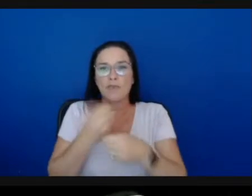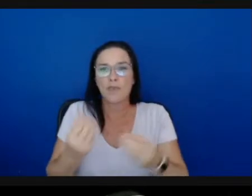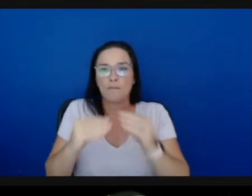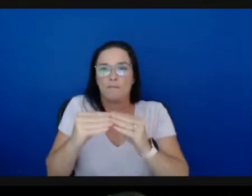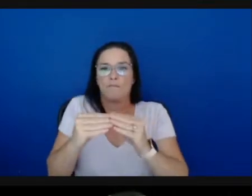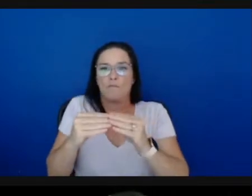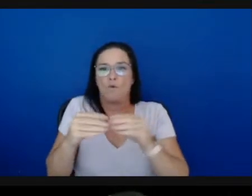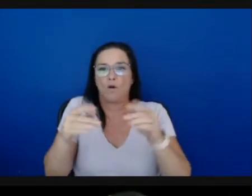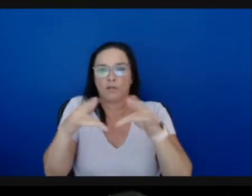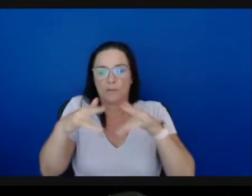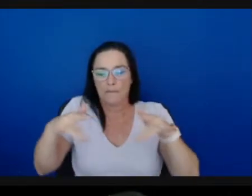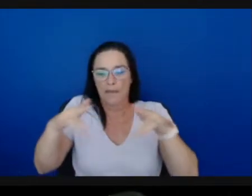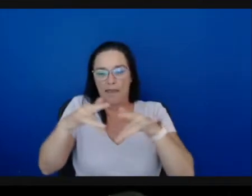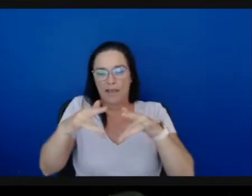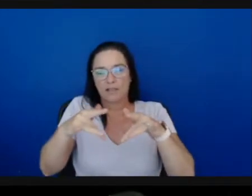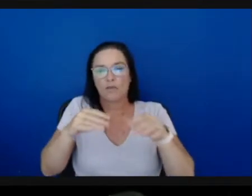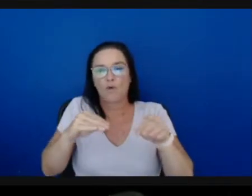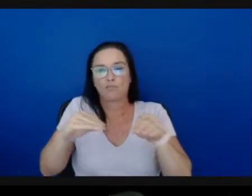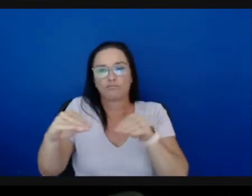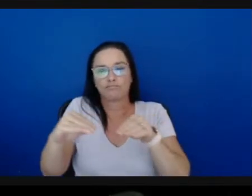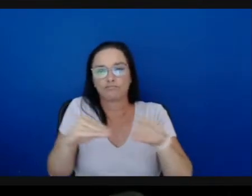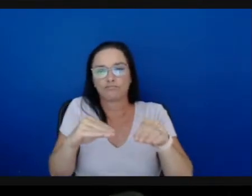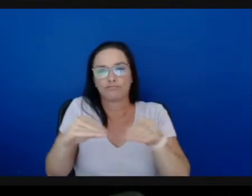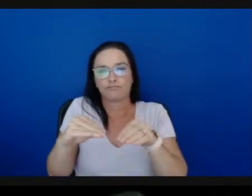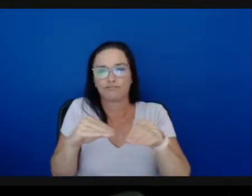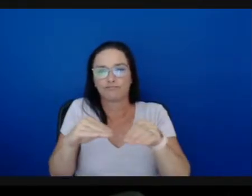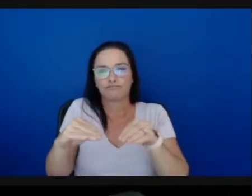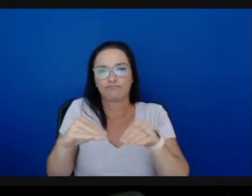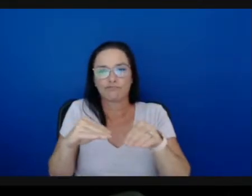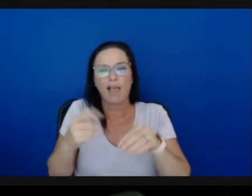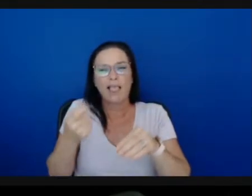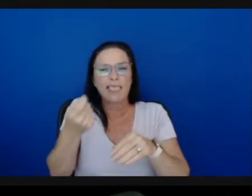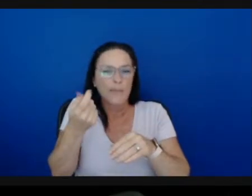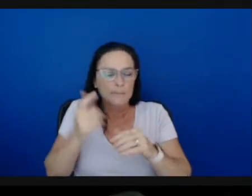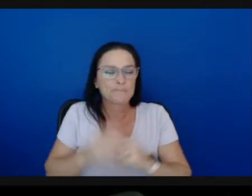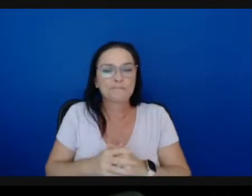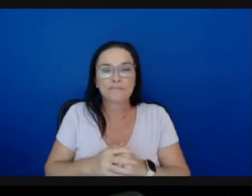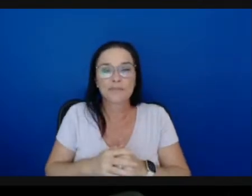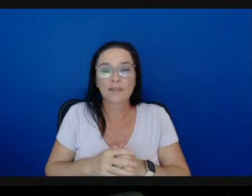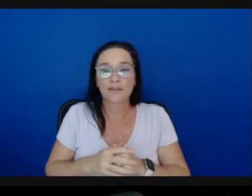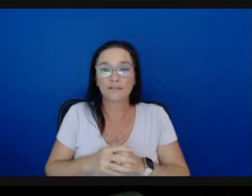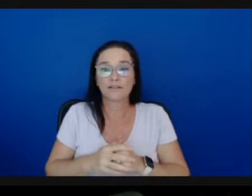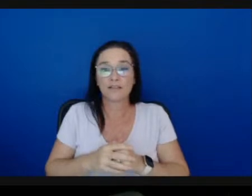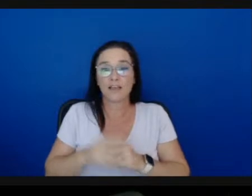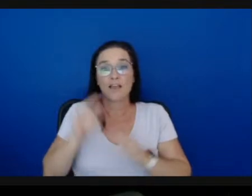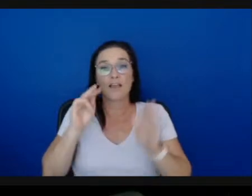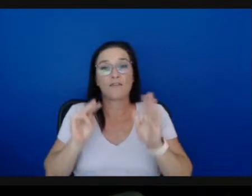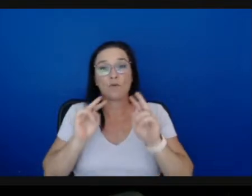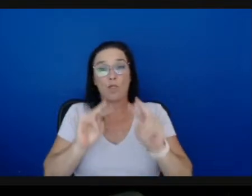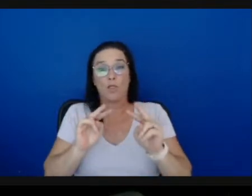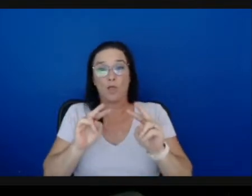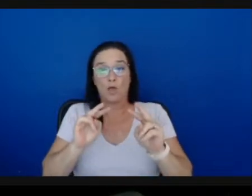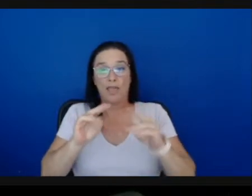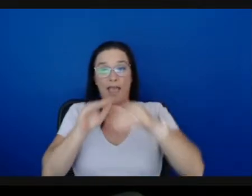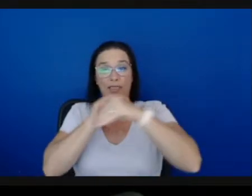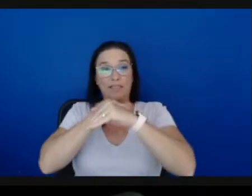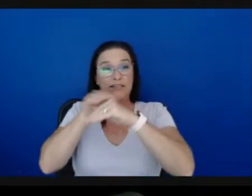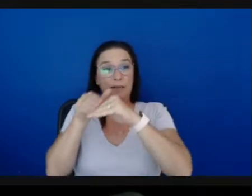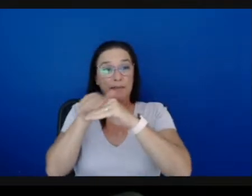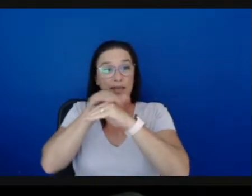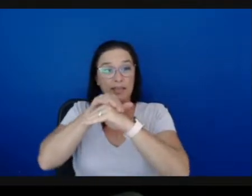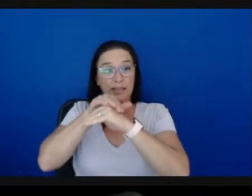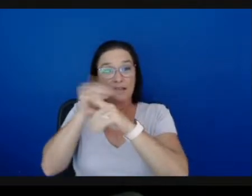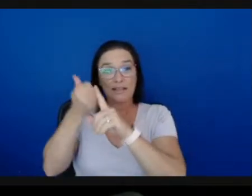to settle and keep adjusting a little bit. And that's what we're basically seeing. Is if we look at the summit itself has been in an